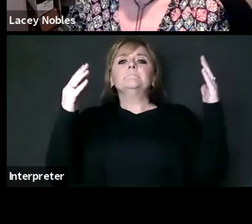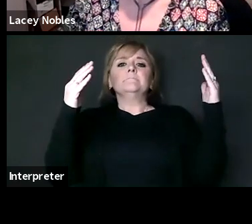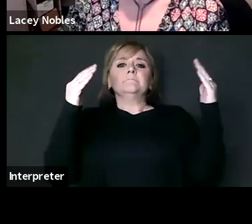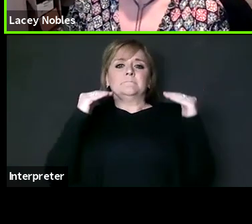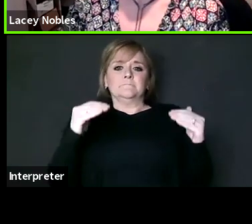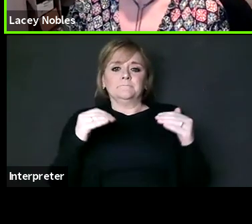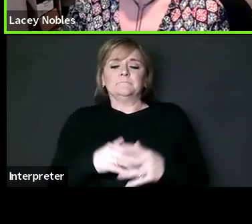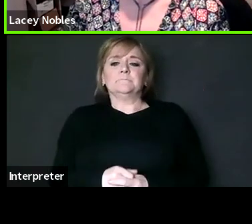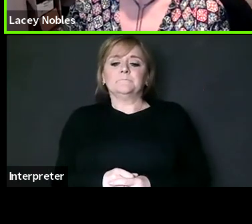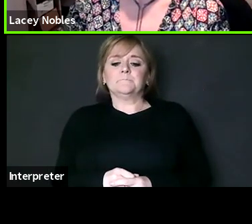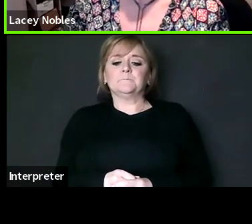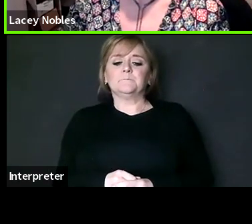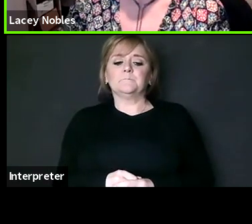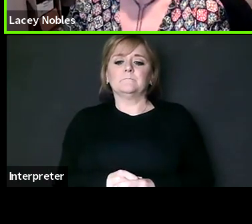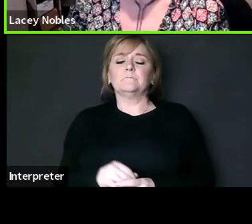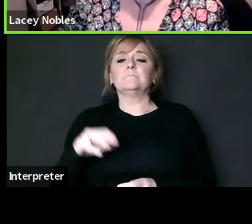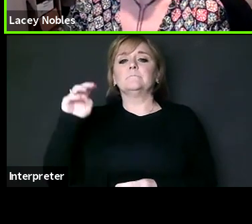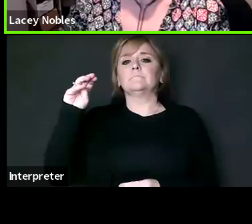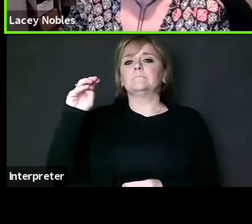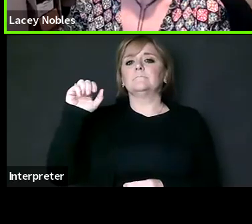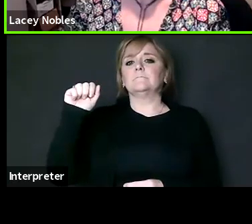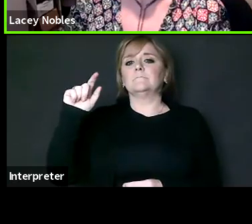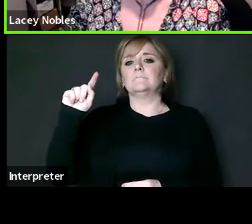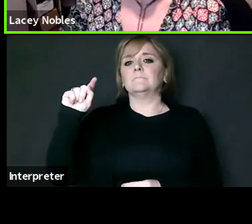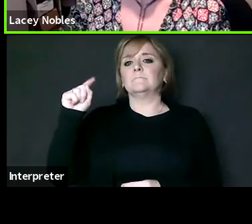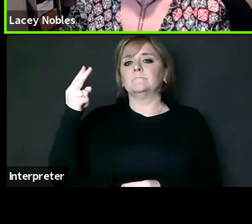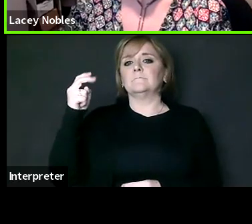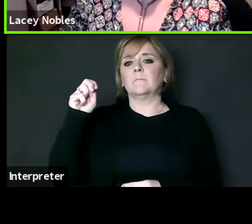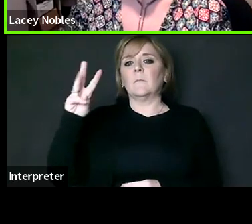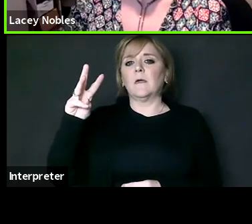Now let's go to Matthew Stell.